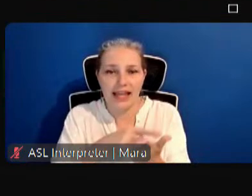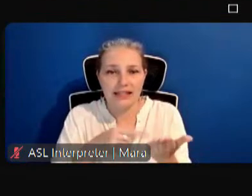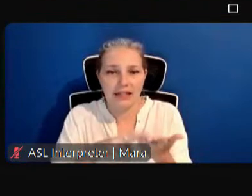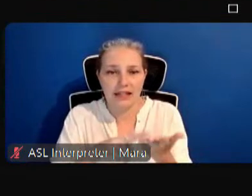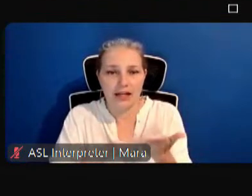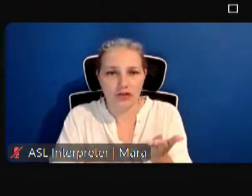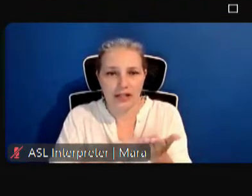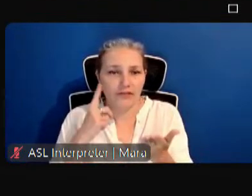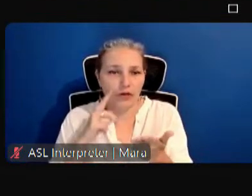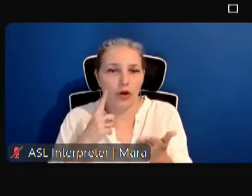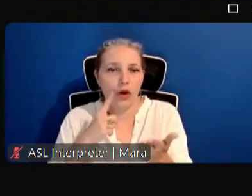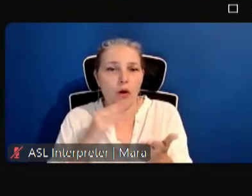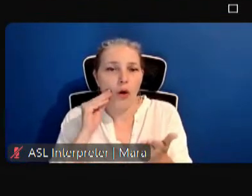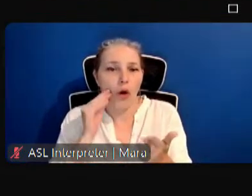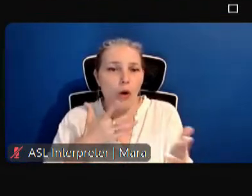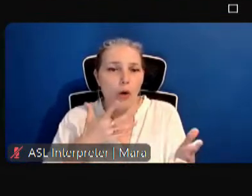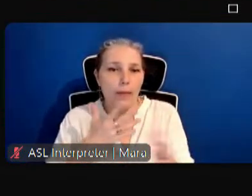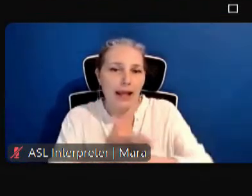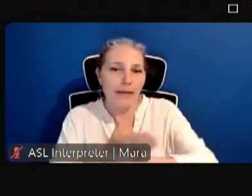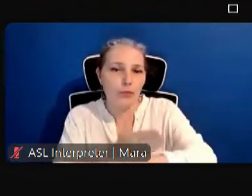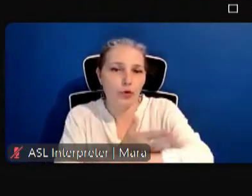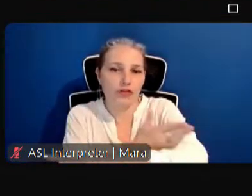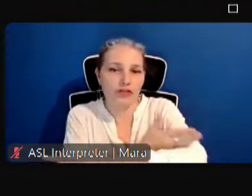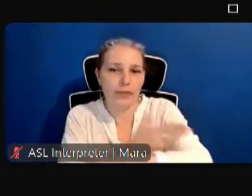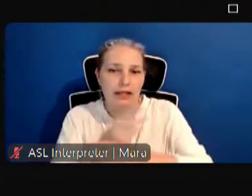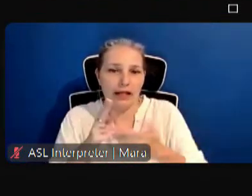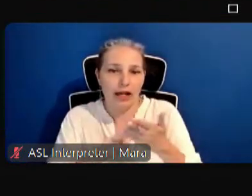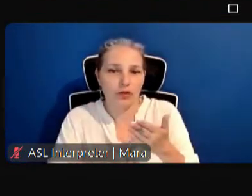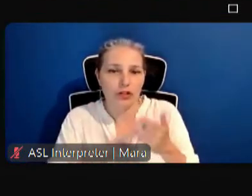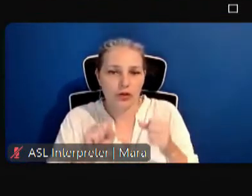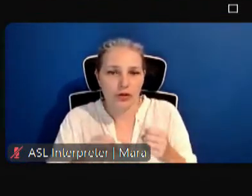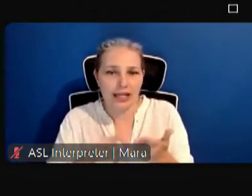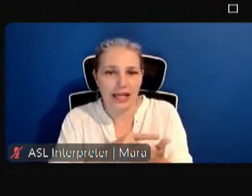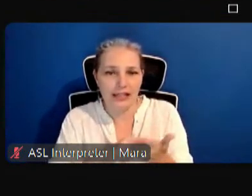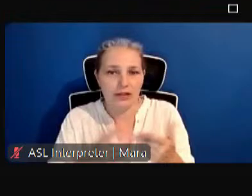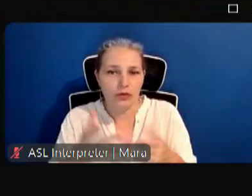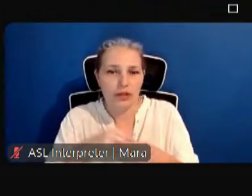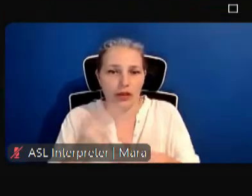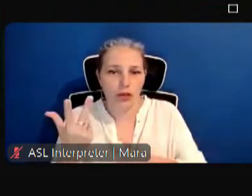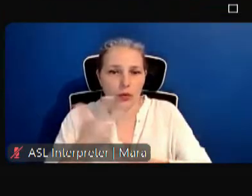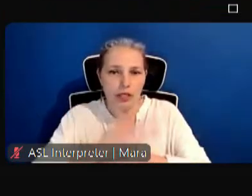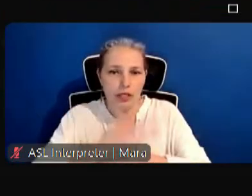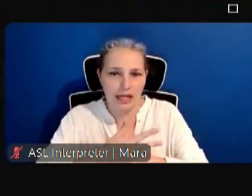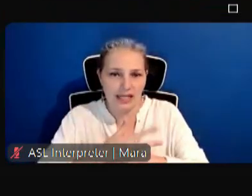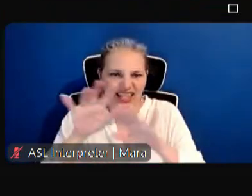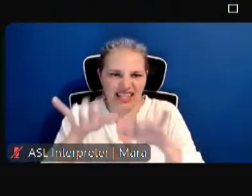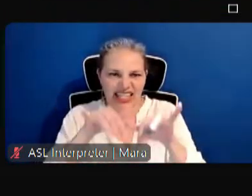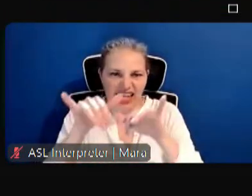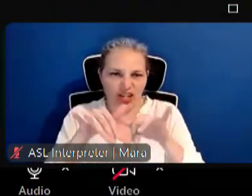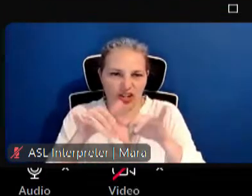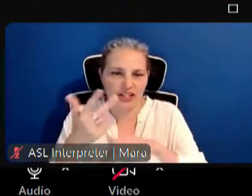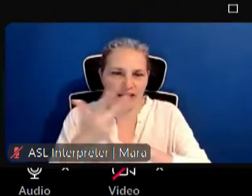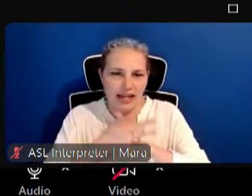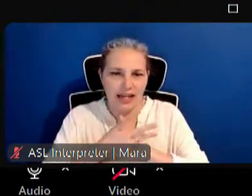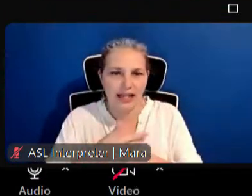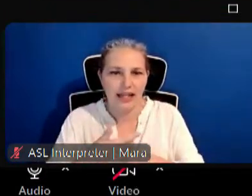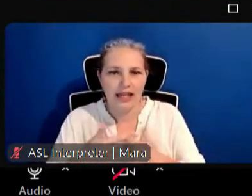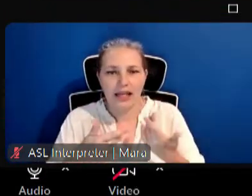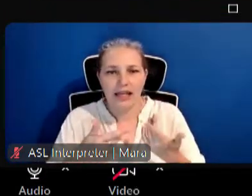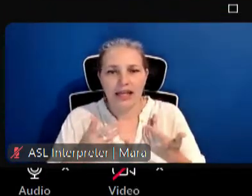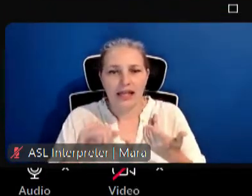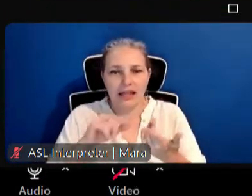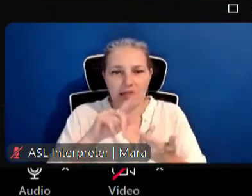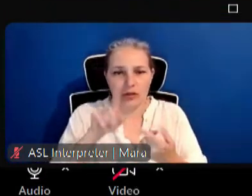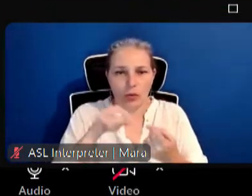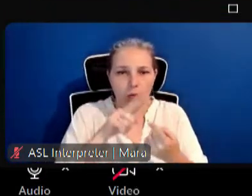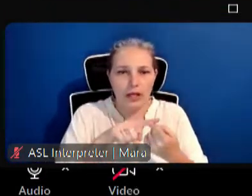right to cancel within 3 days, a standard 3-day right to cancel. That actually applies when you signed a home improvement contract